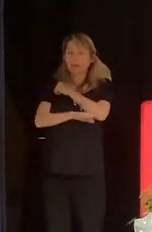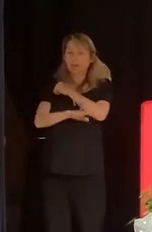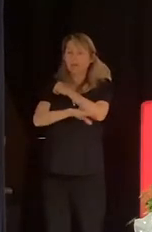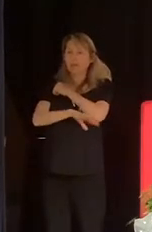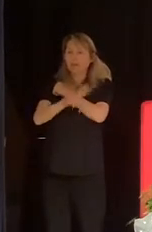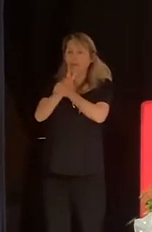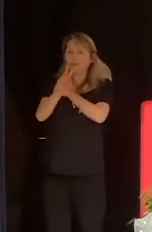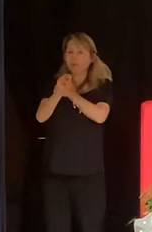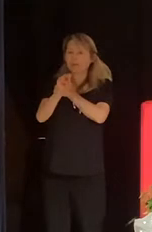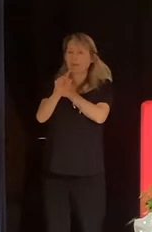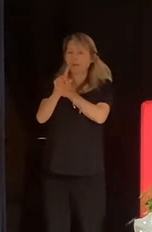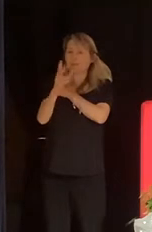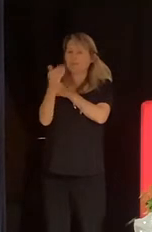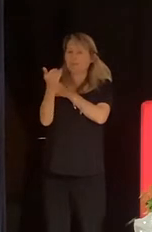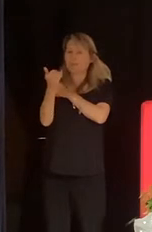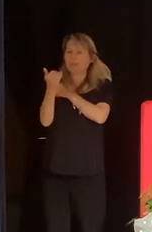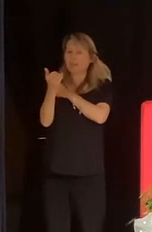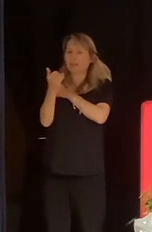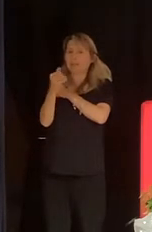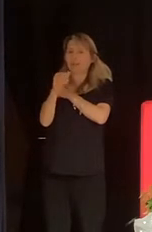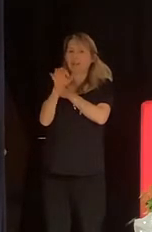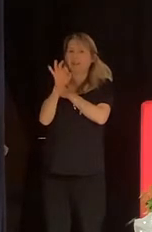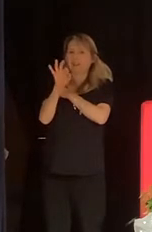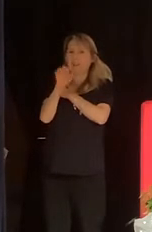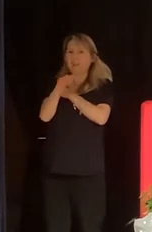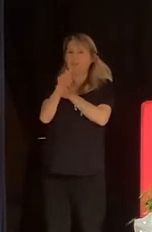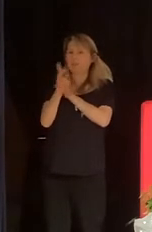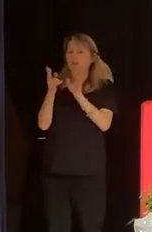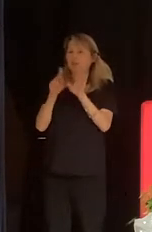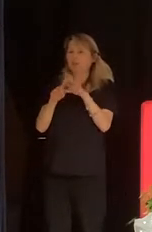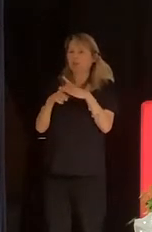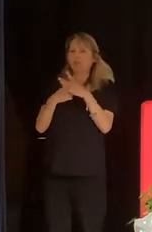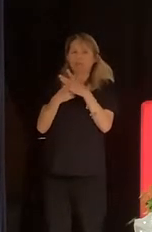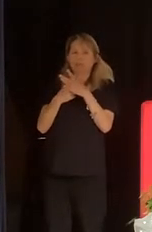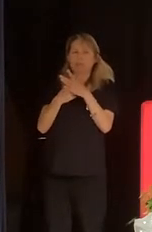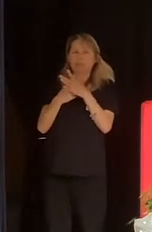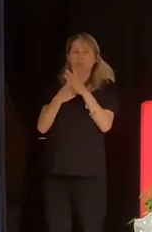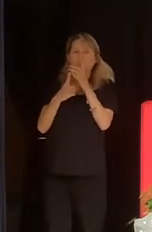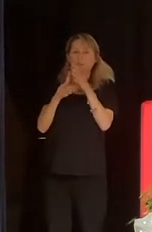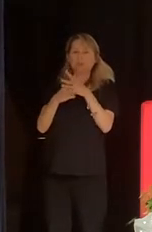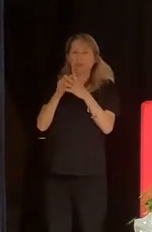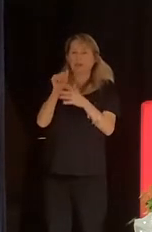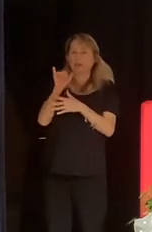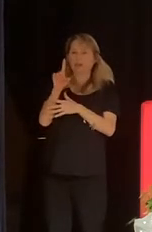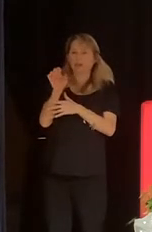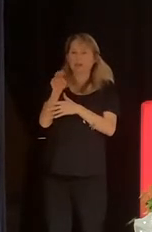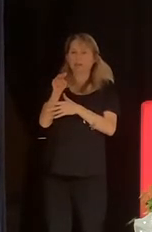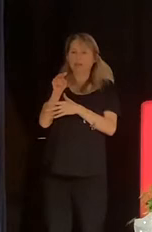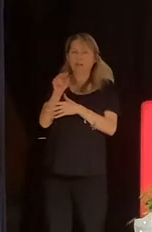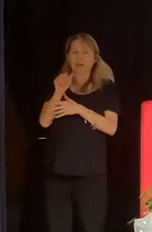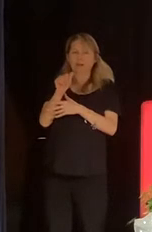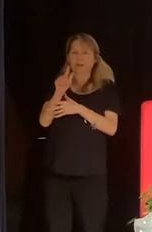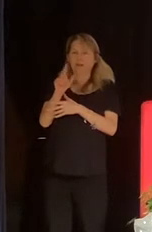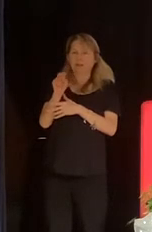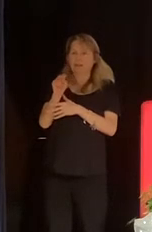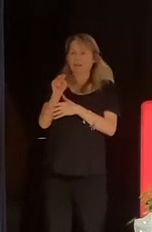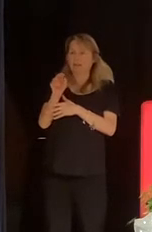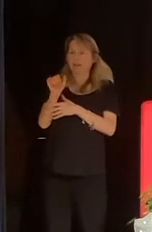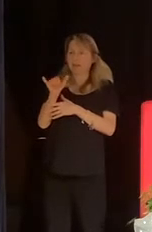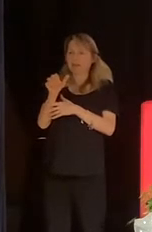2015, 9 of you began your journey in Drury. The 9 are Aiden, Alan,